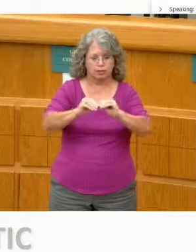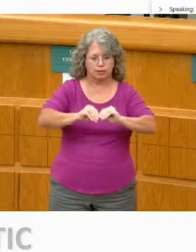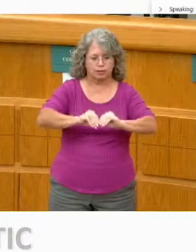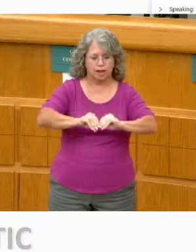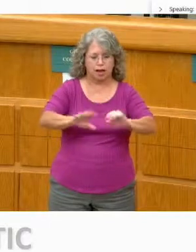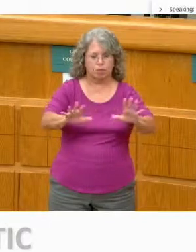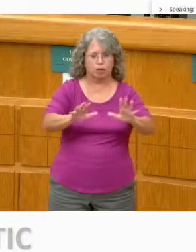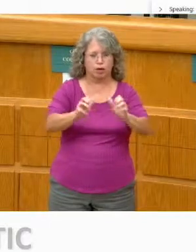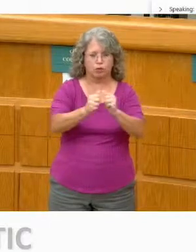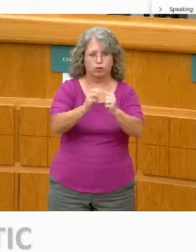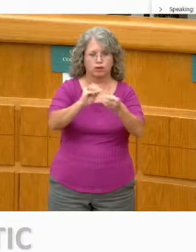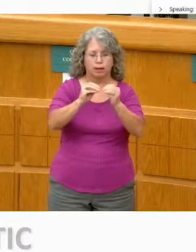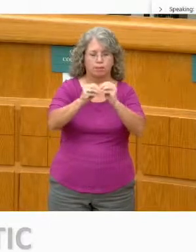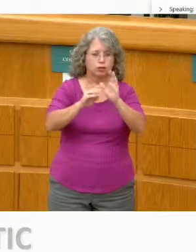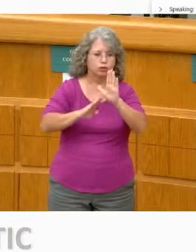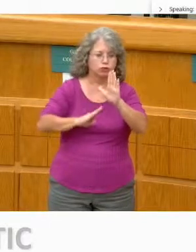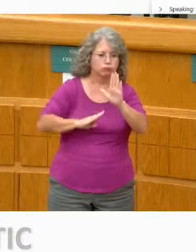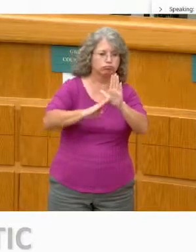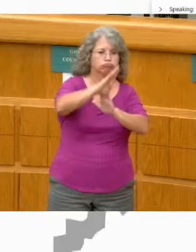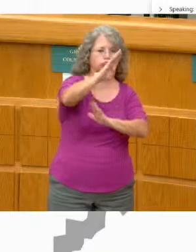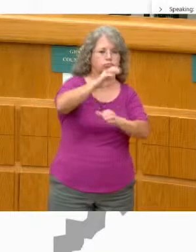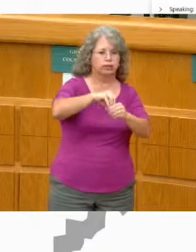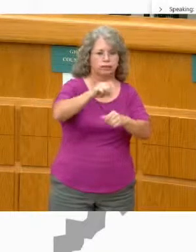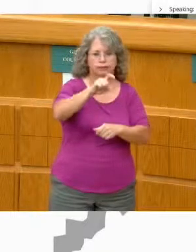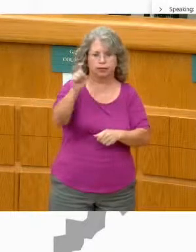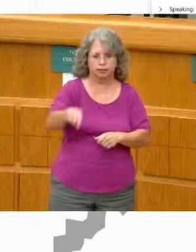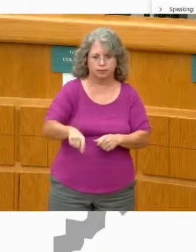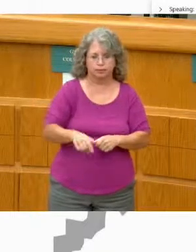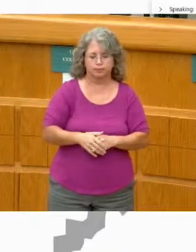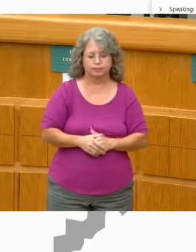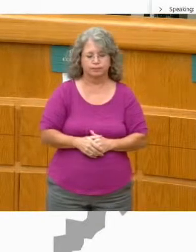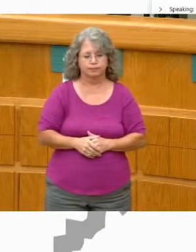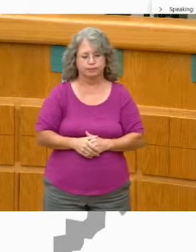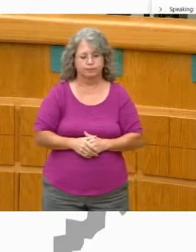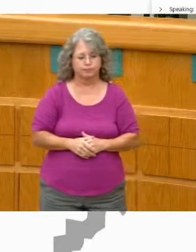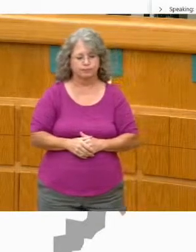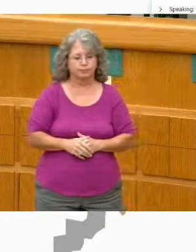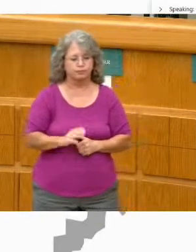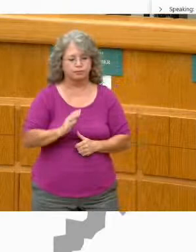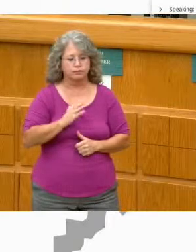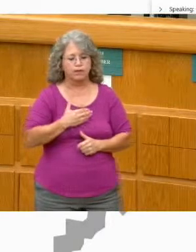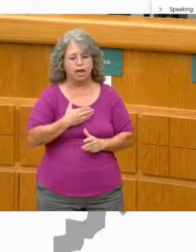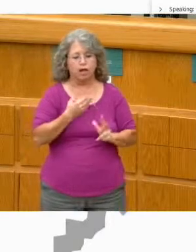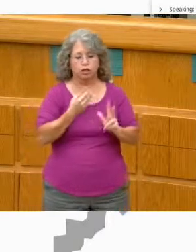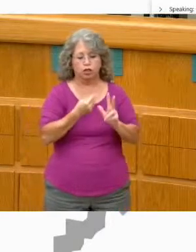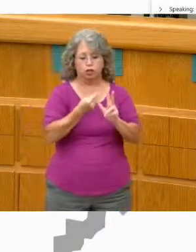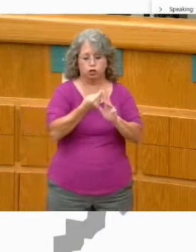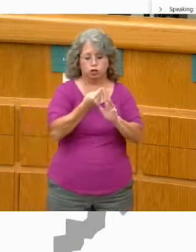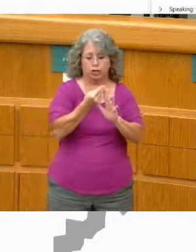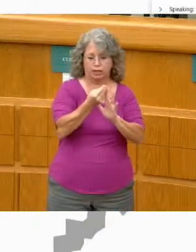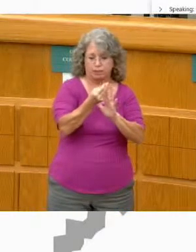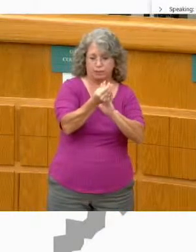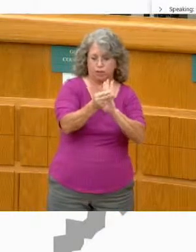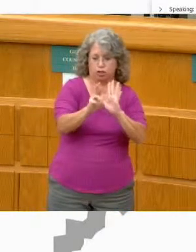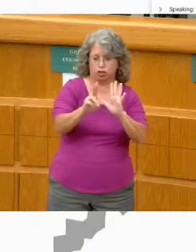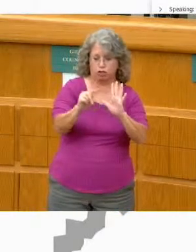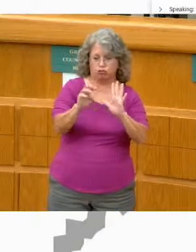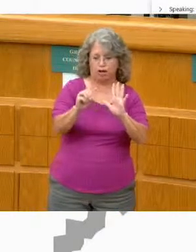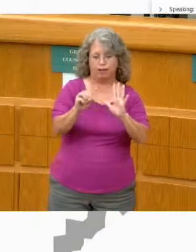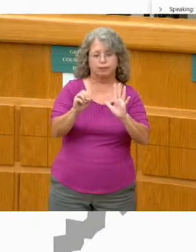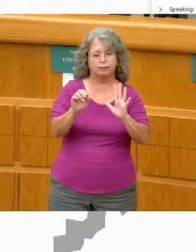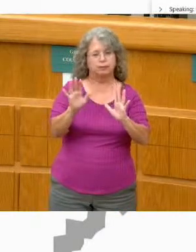get control of the outbreak of COVID that occurred here in Texas. The transmission rate